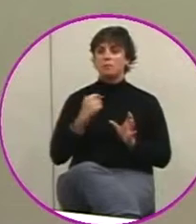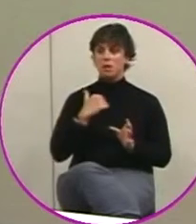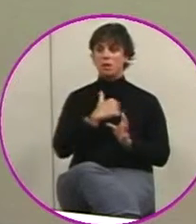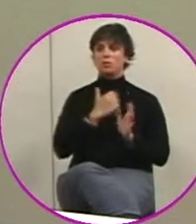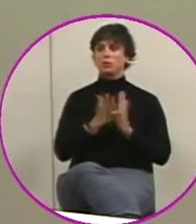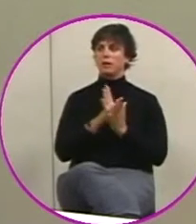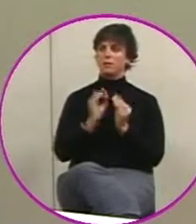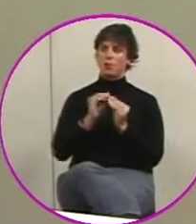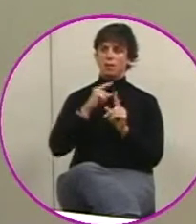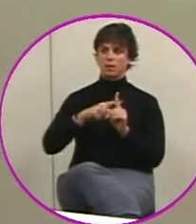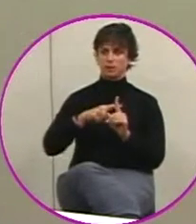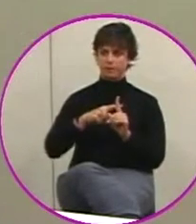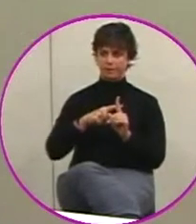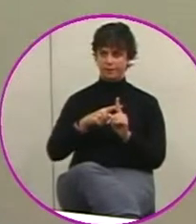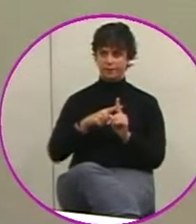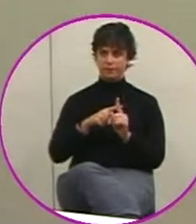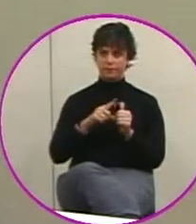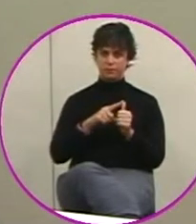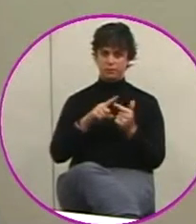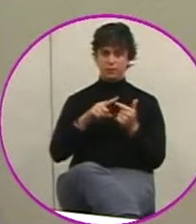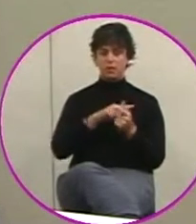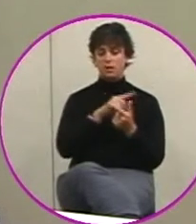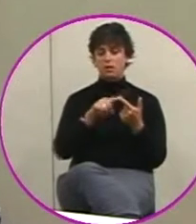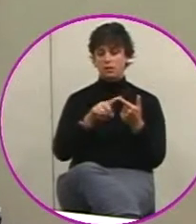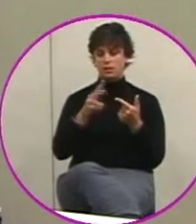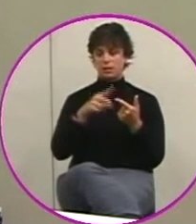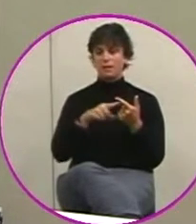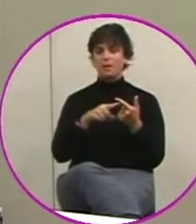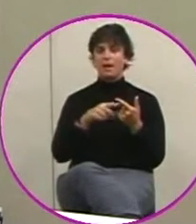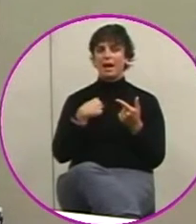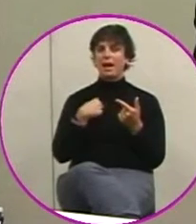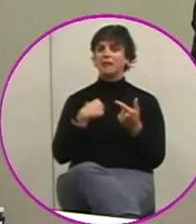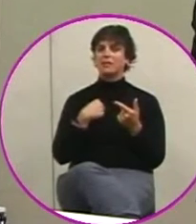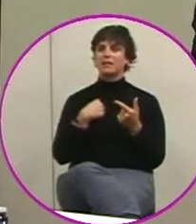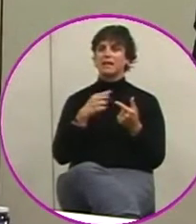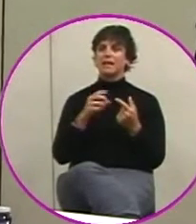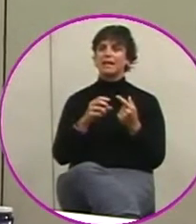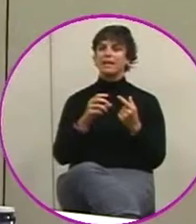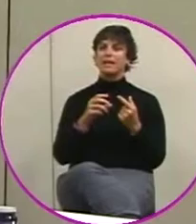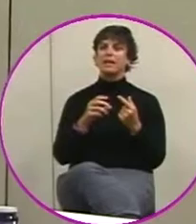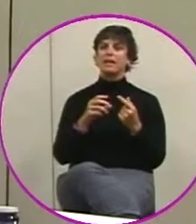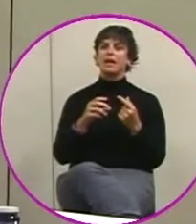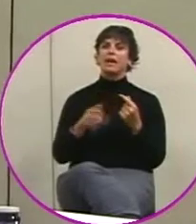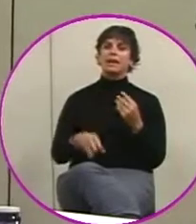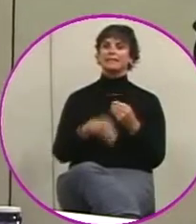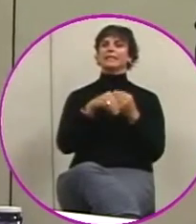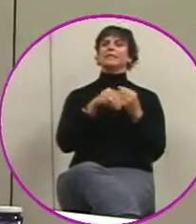one. Number two, it extends the power of our relationship.